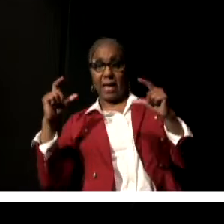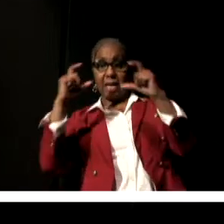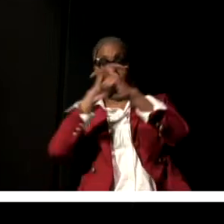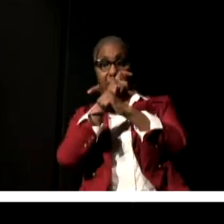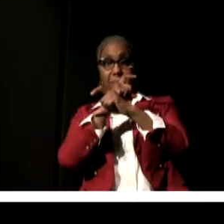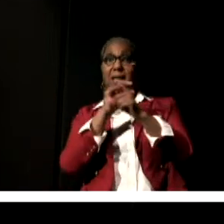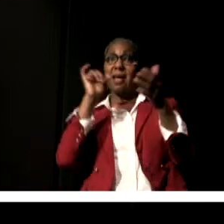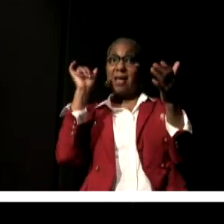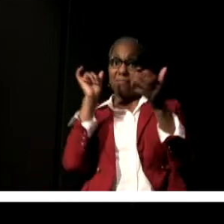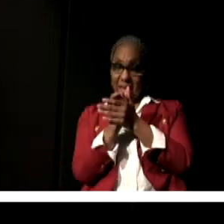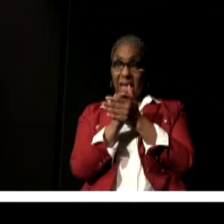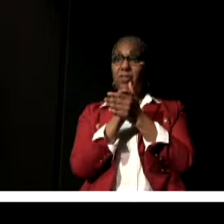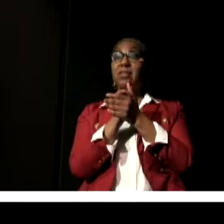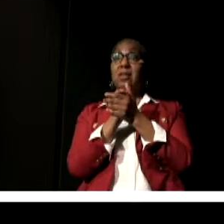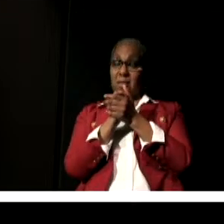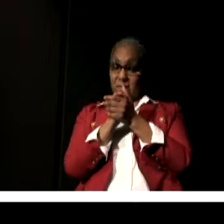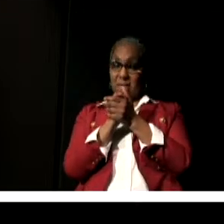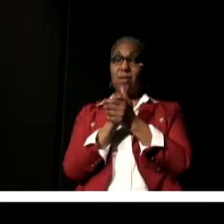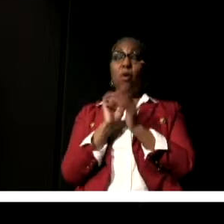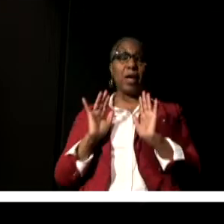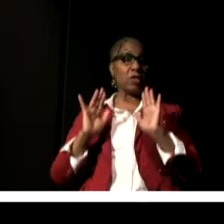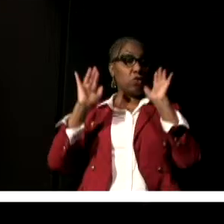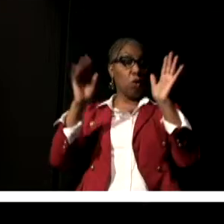and that's historic.